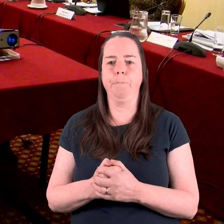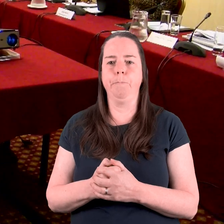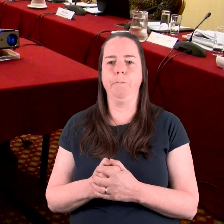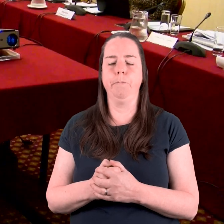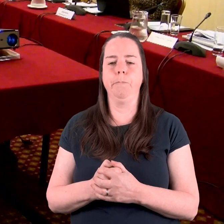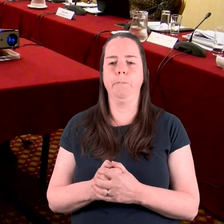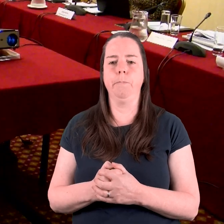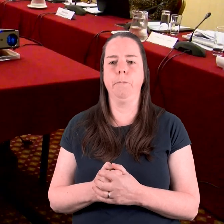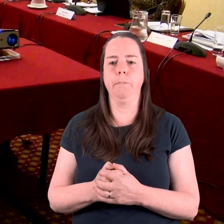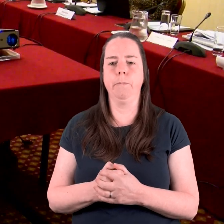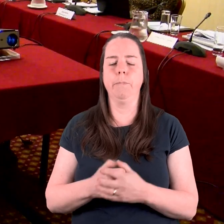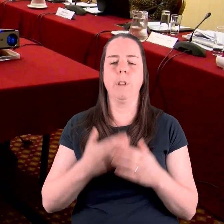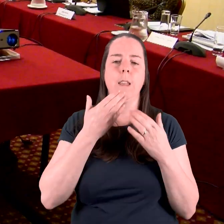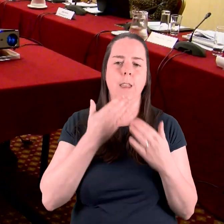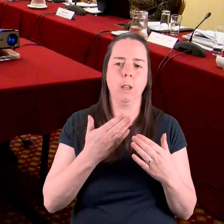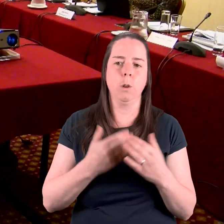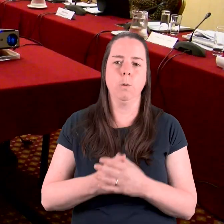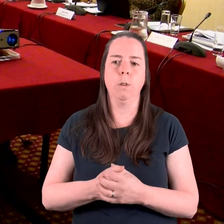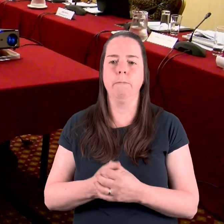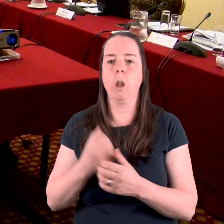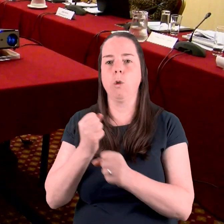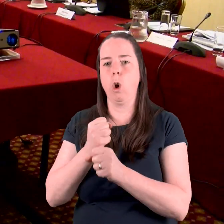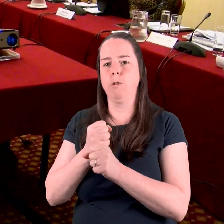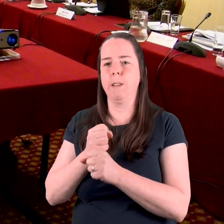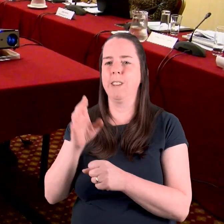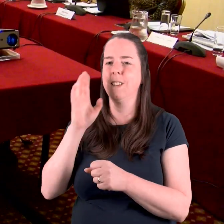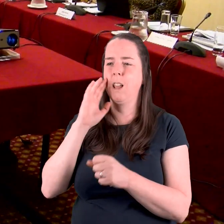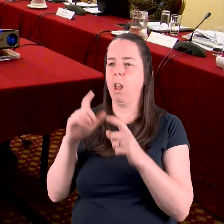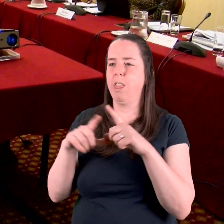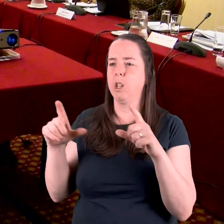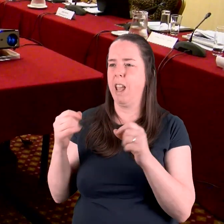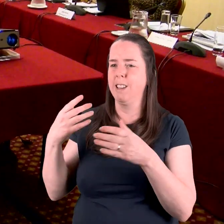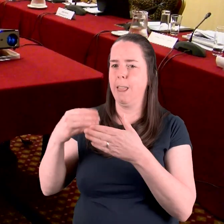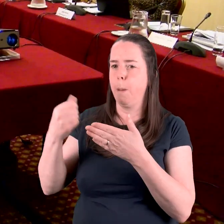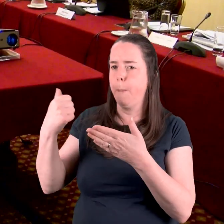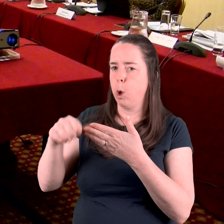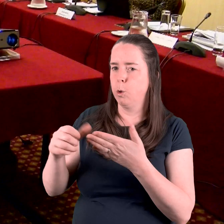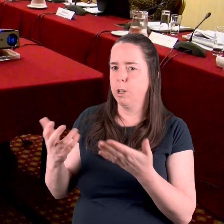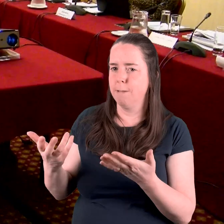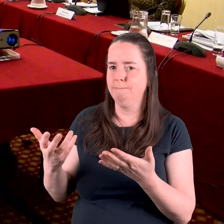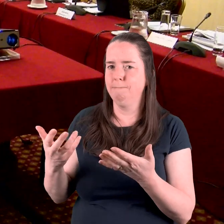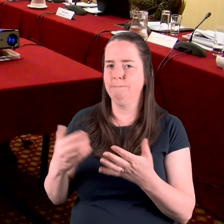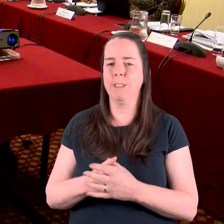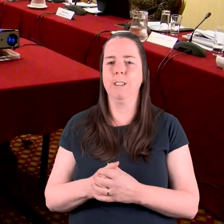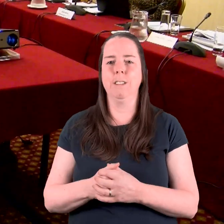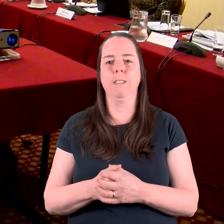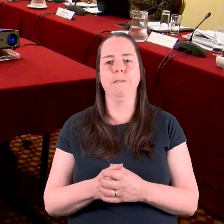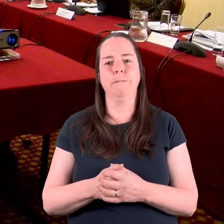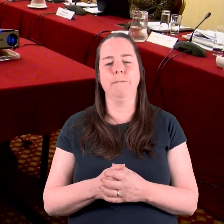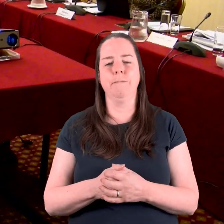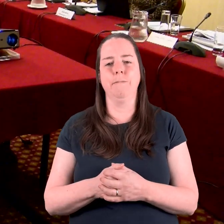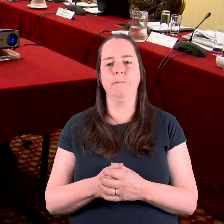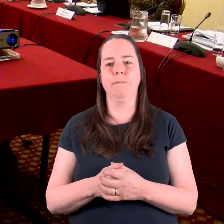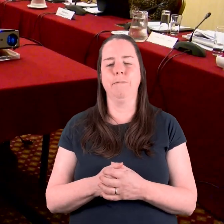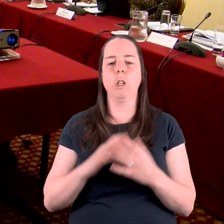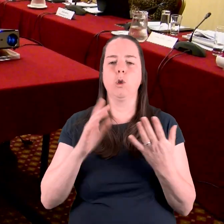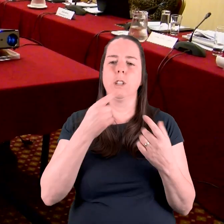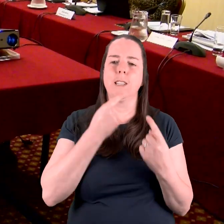things. I'll feed that back. Thank you. And Gloria? Sounds like the check's in the post.